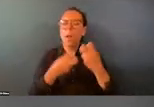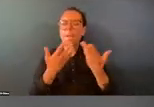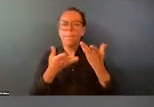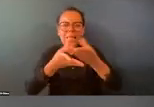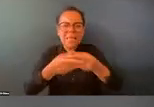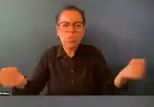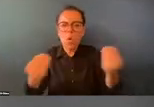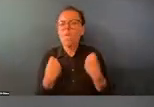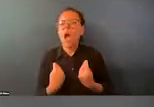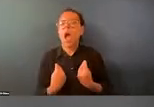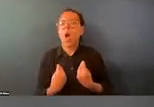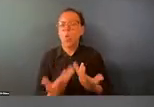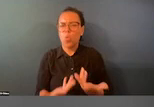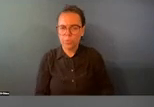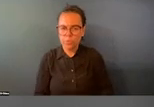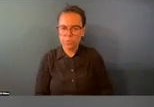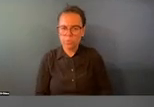decision makers?